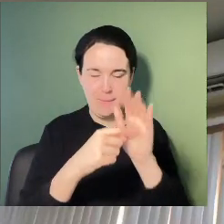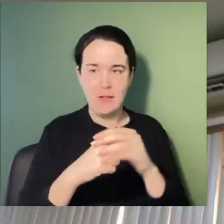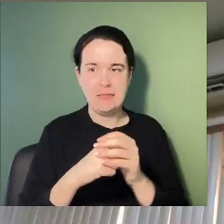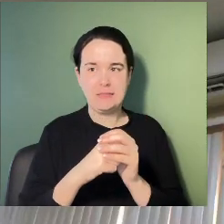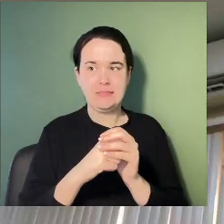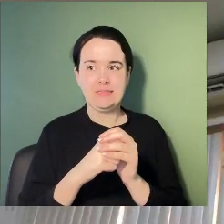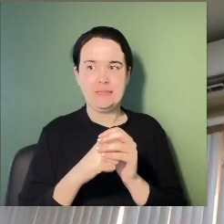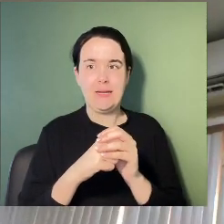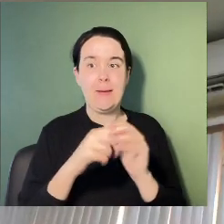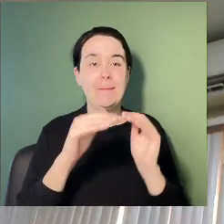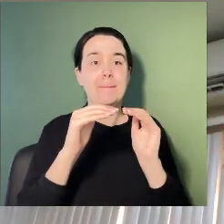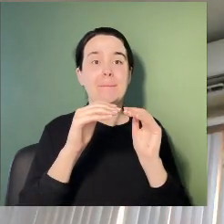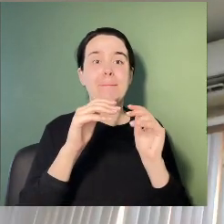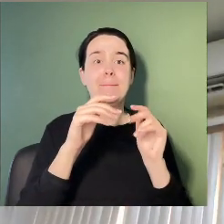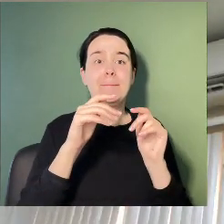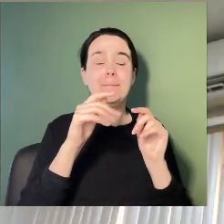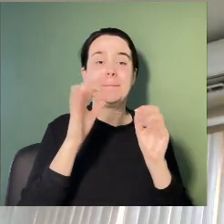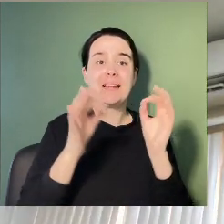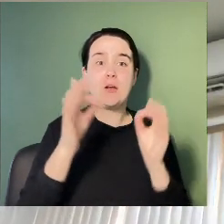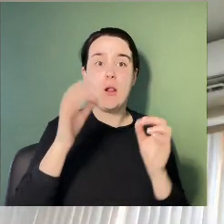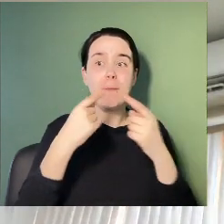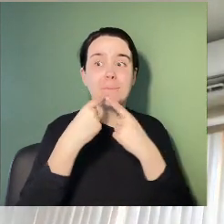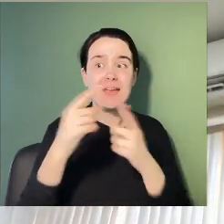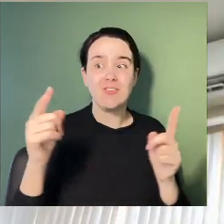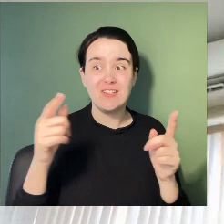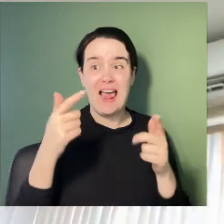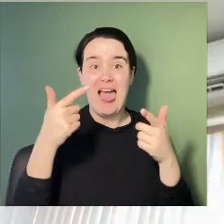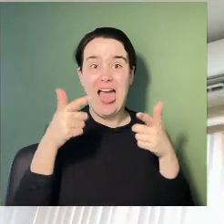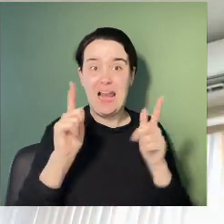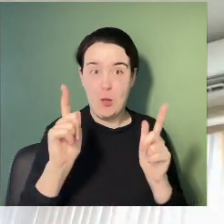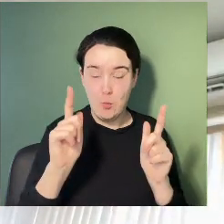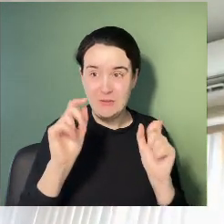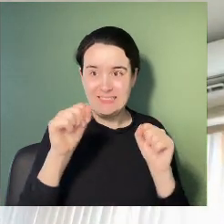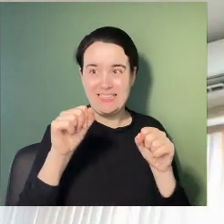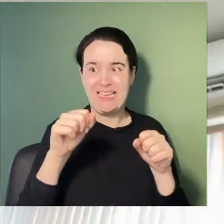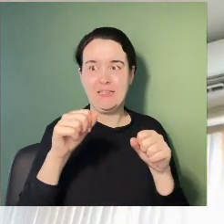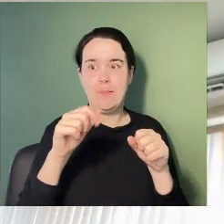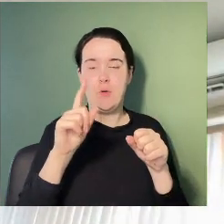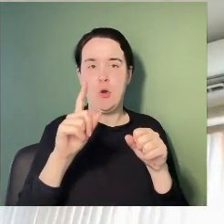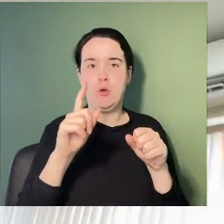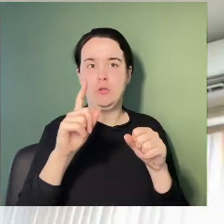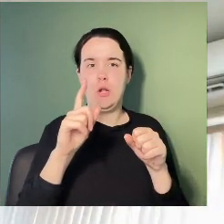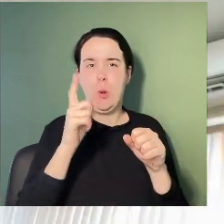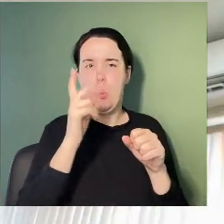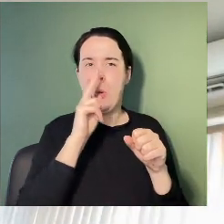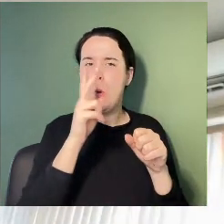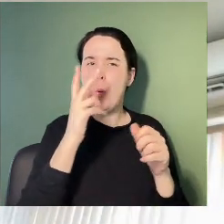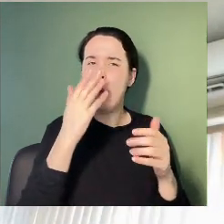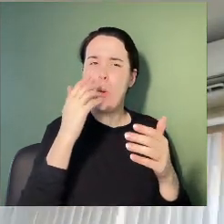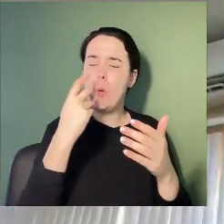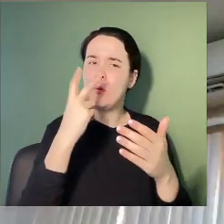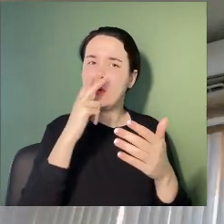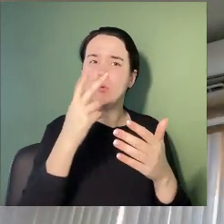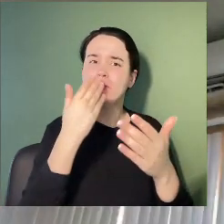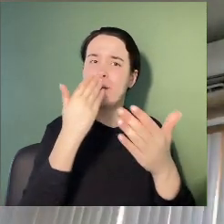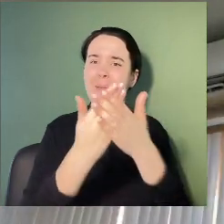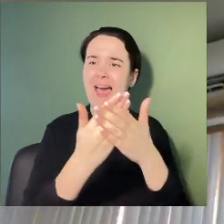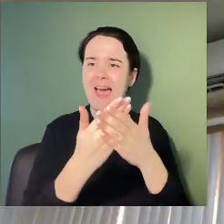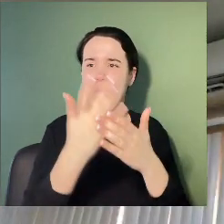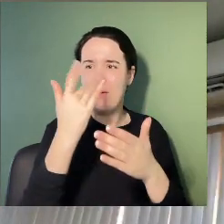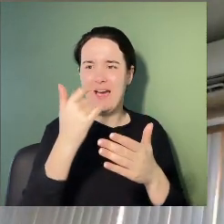on that platform. And so in a sense, they're trying to say, look, we don't want it to be political,